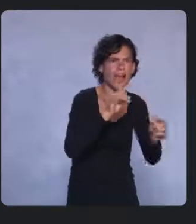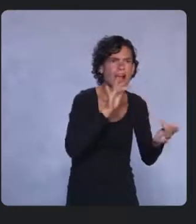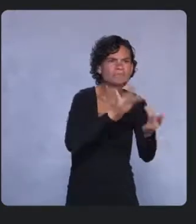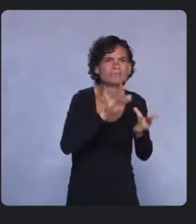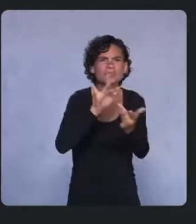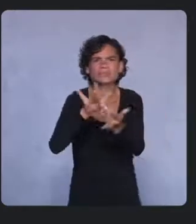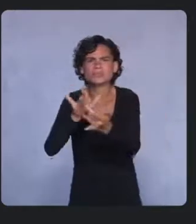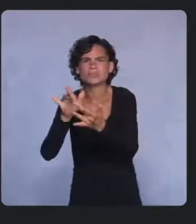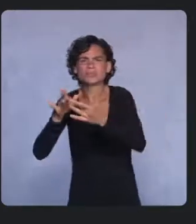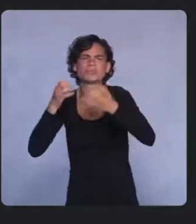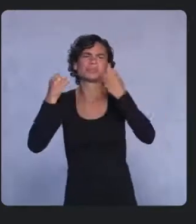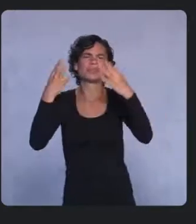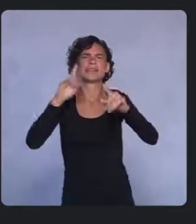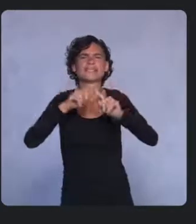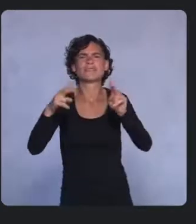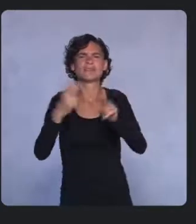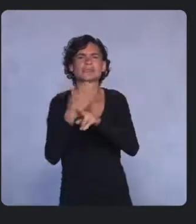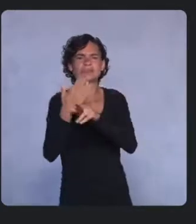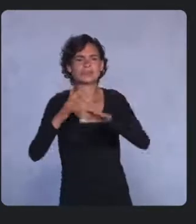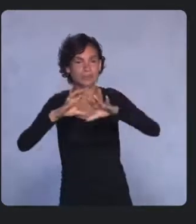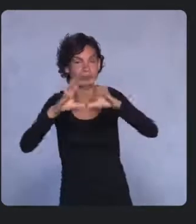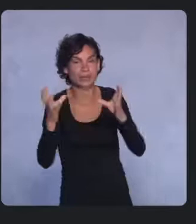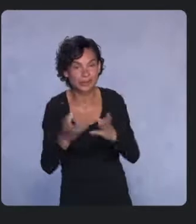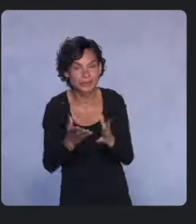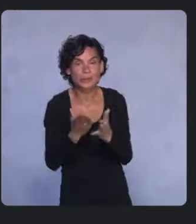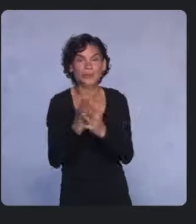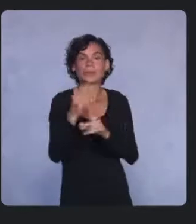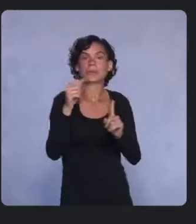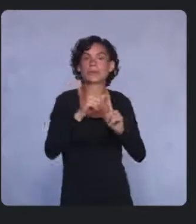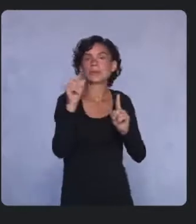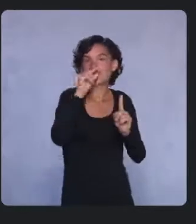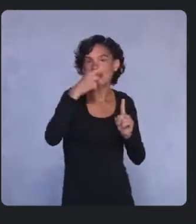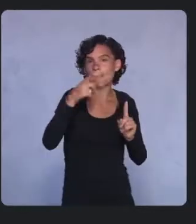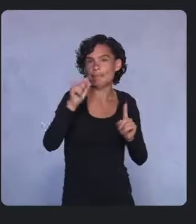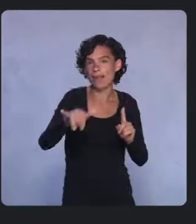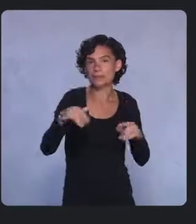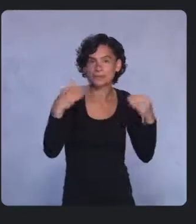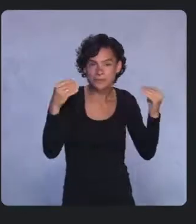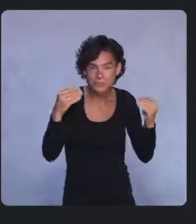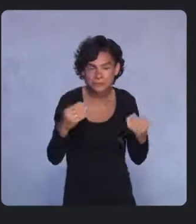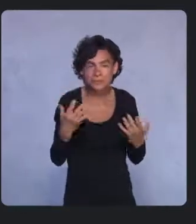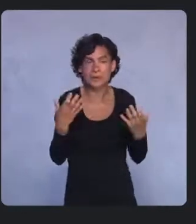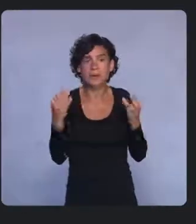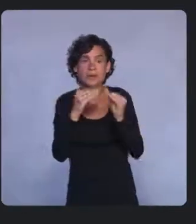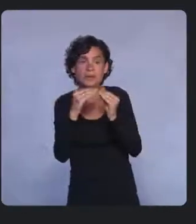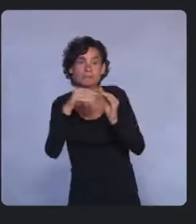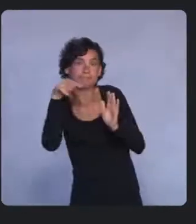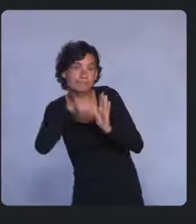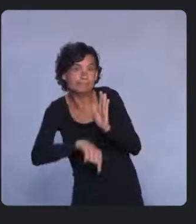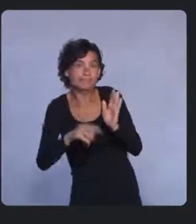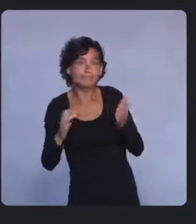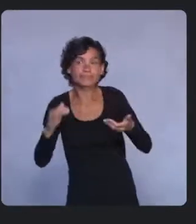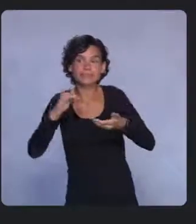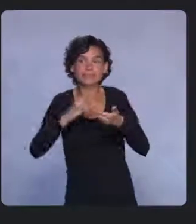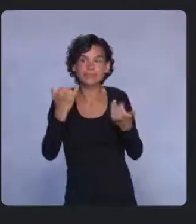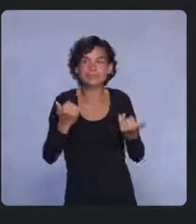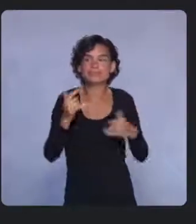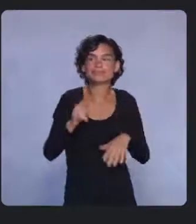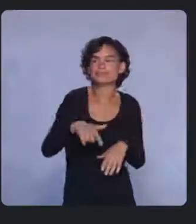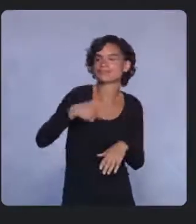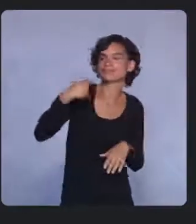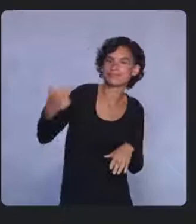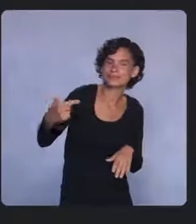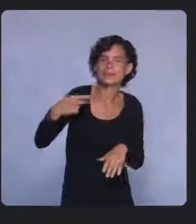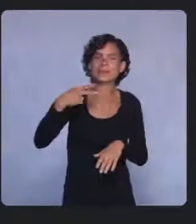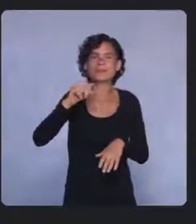over the world through the Google Play Store. To hear more about our partnership, it's my privilege to welcome Patrick